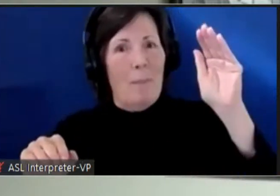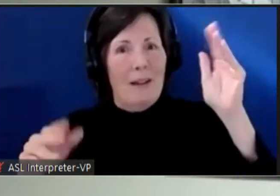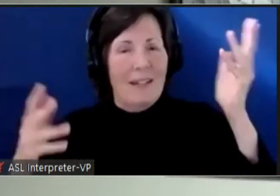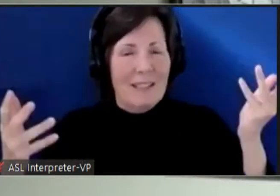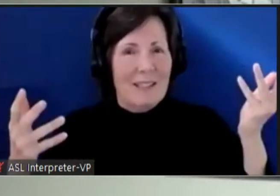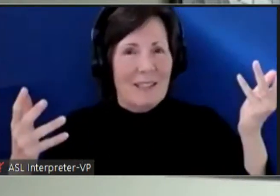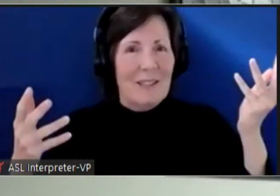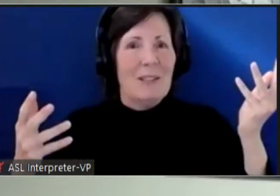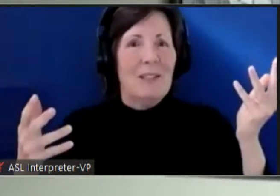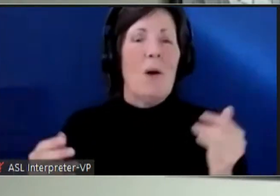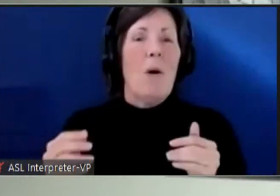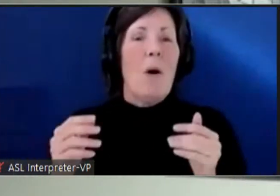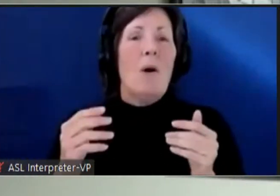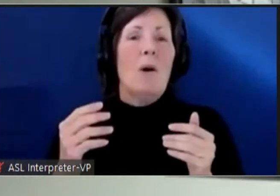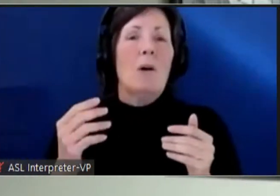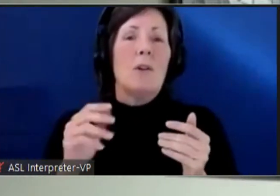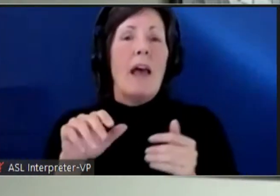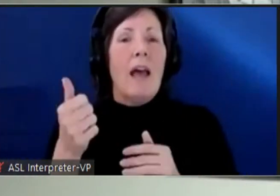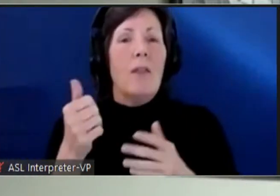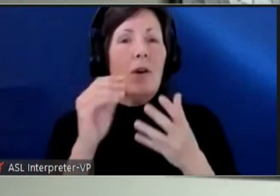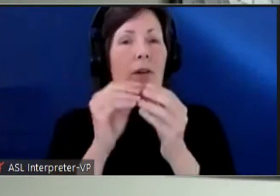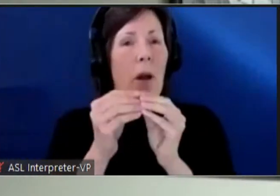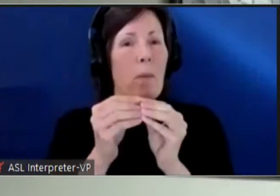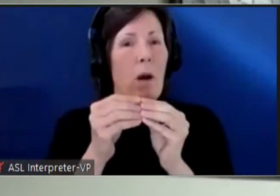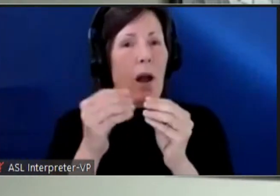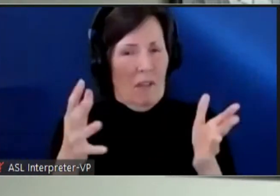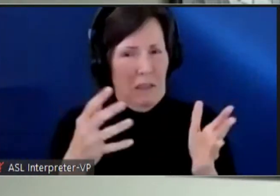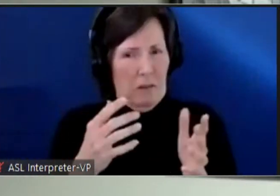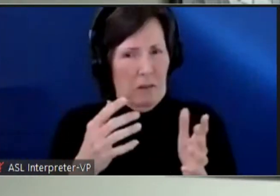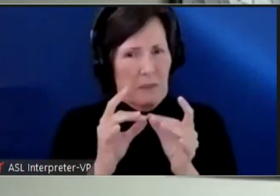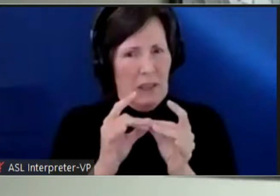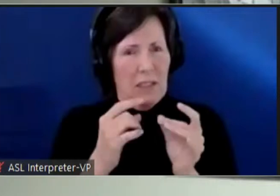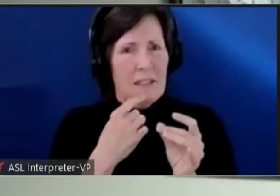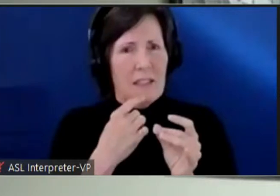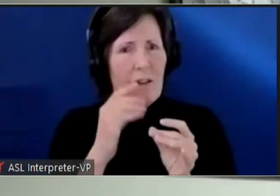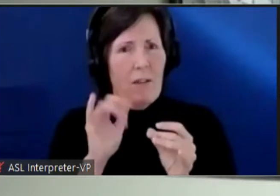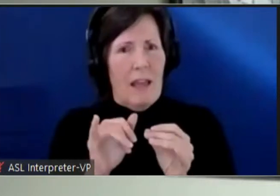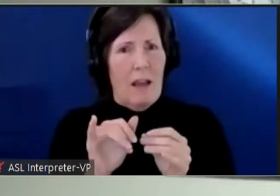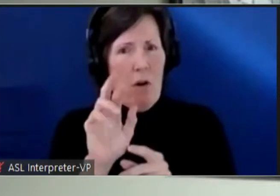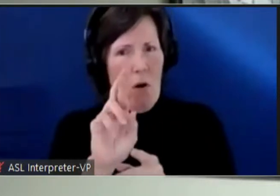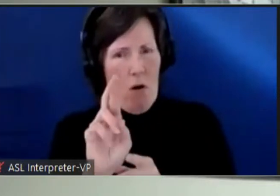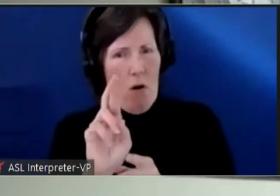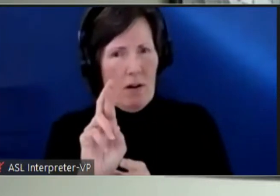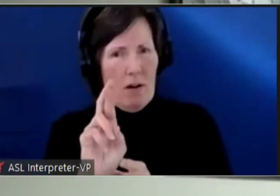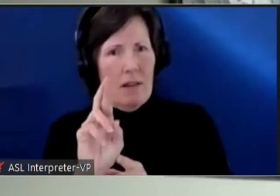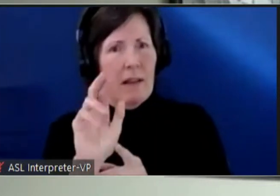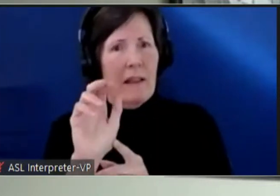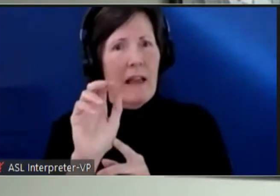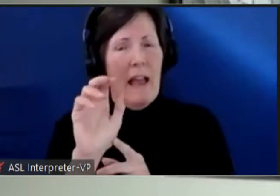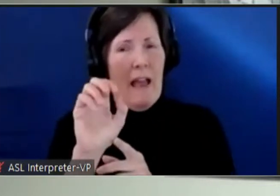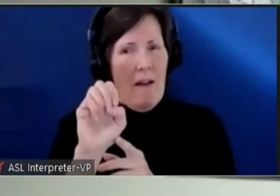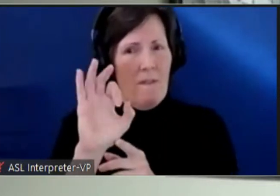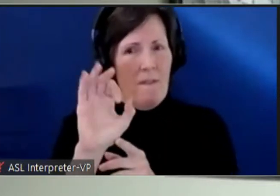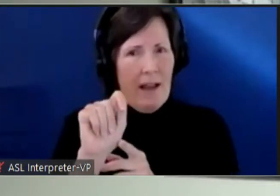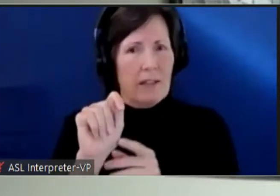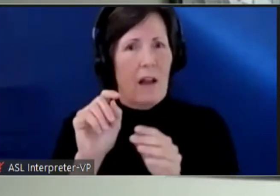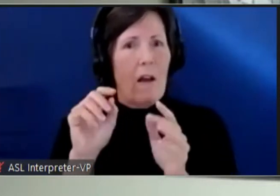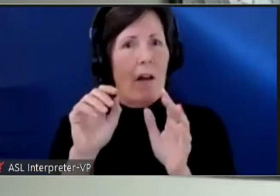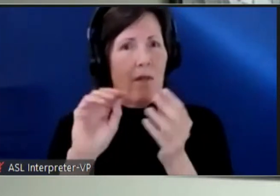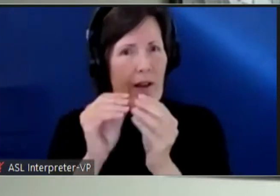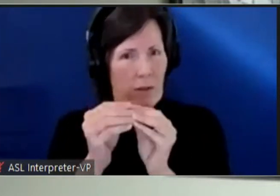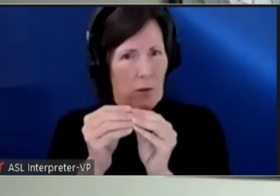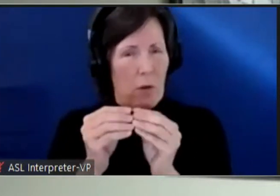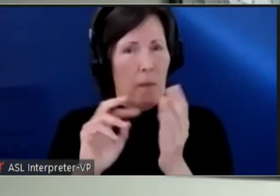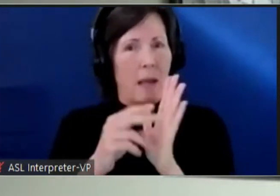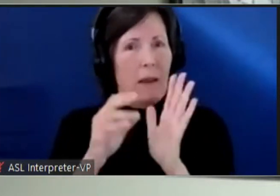The other value that I quoted was the R effective value. It does show that